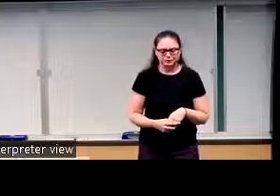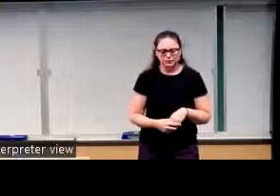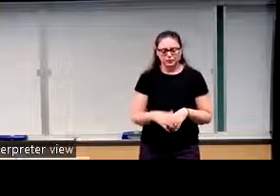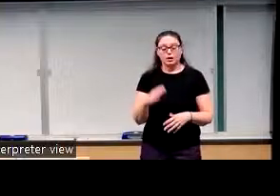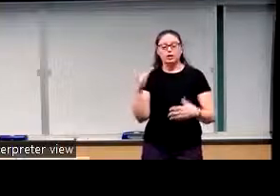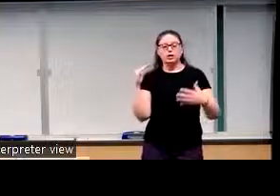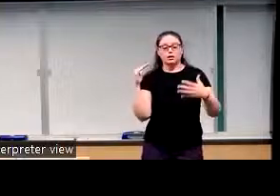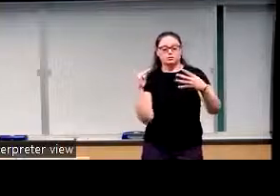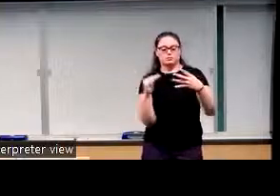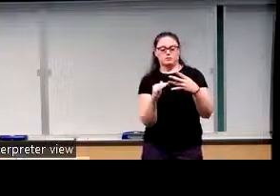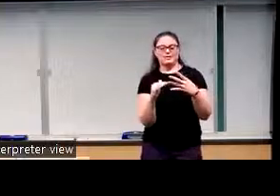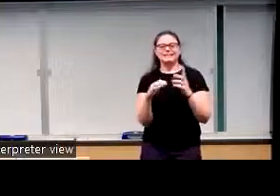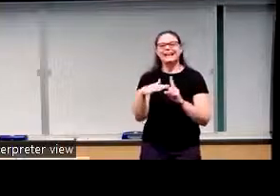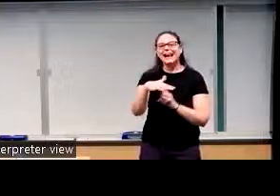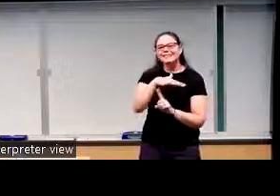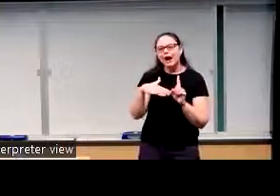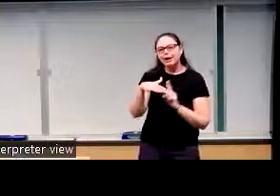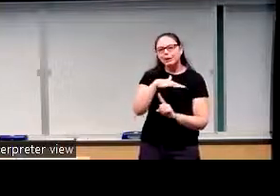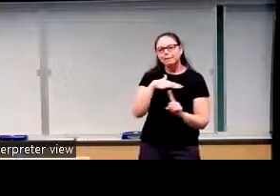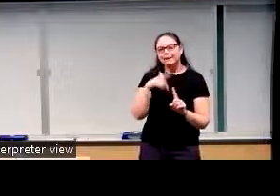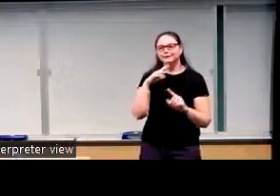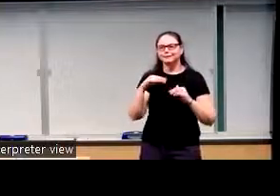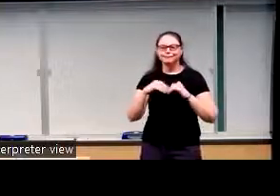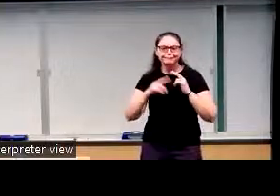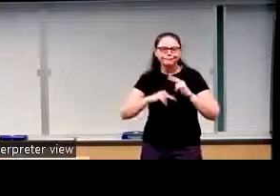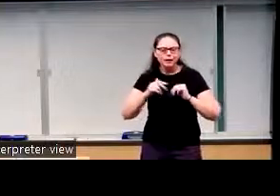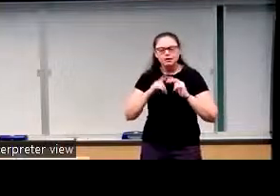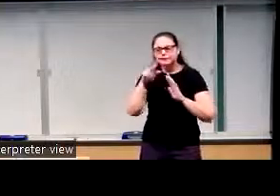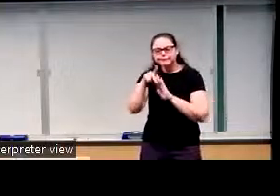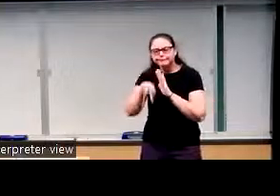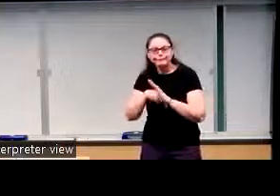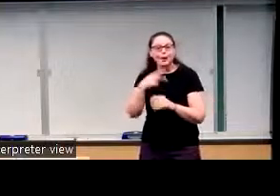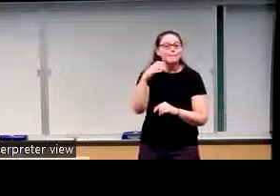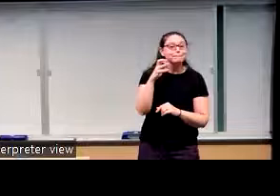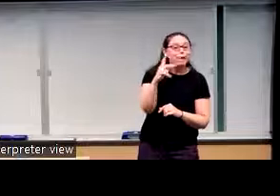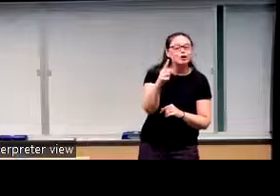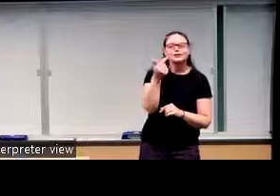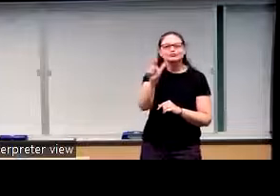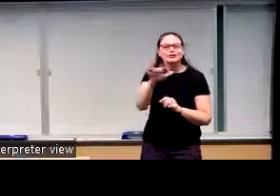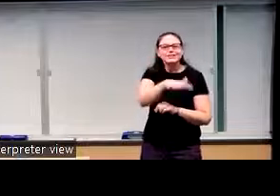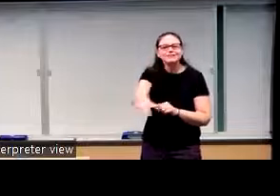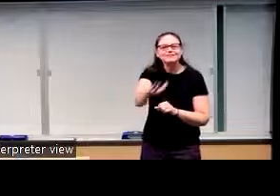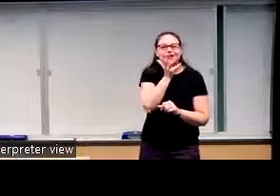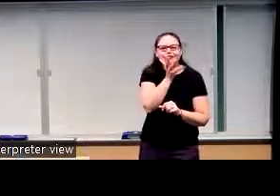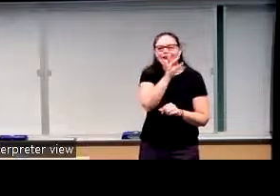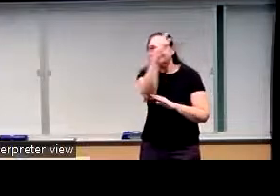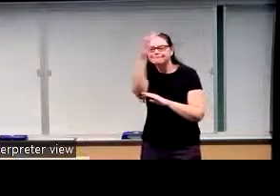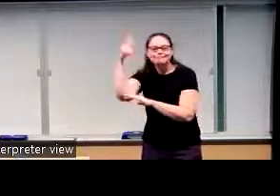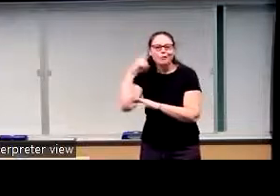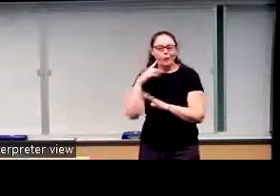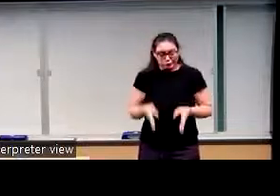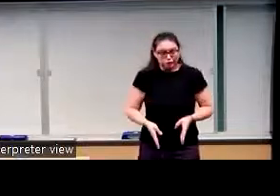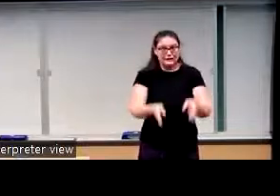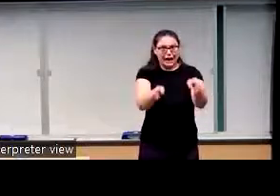environment includes built environment policies, parks and green spaces, sidewalks, or just